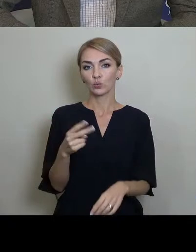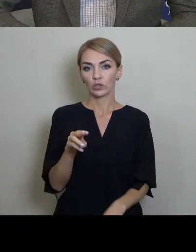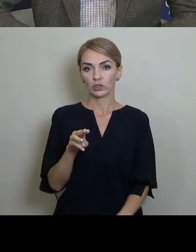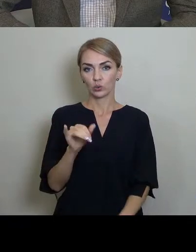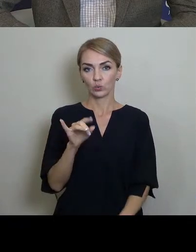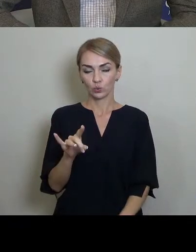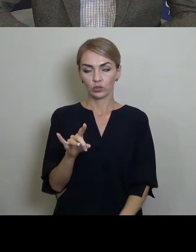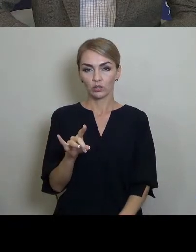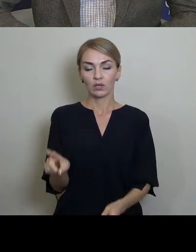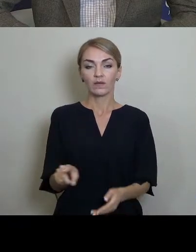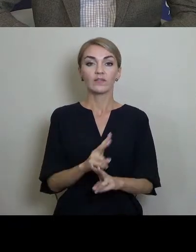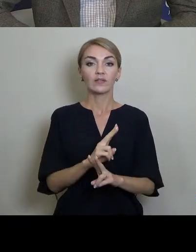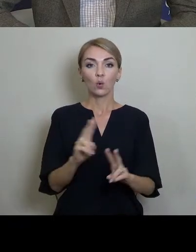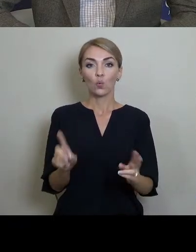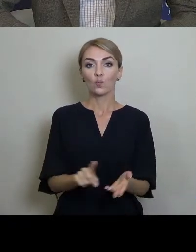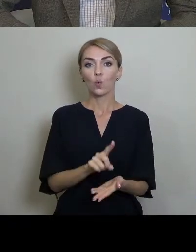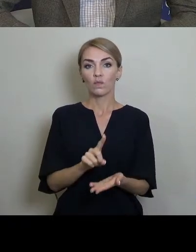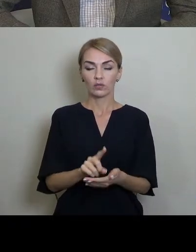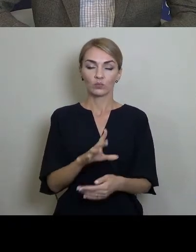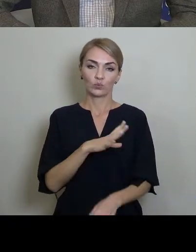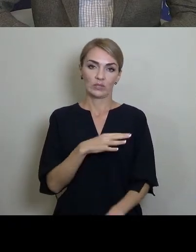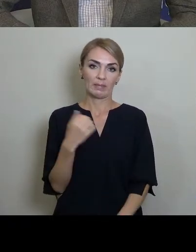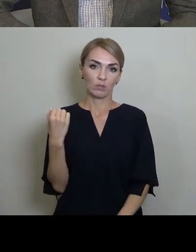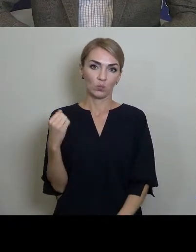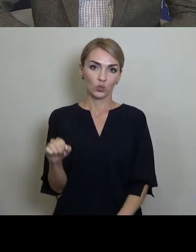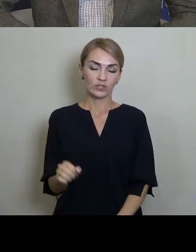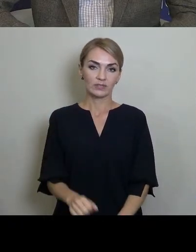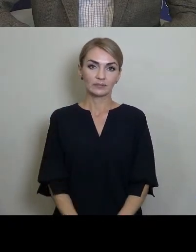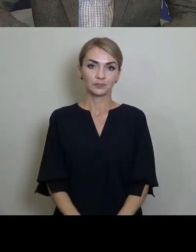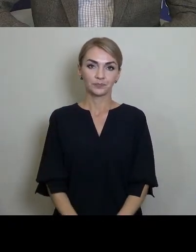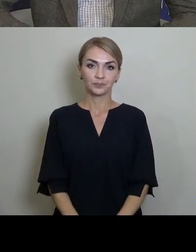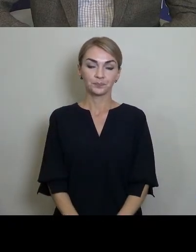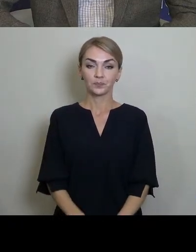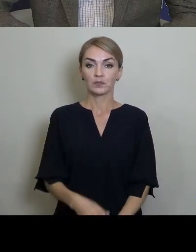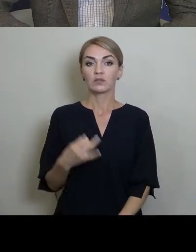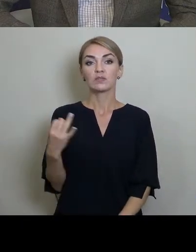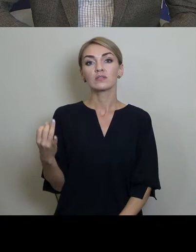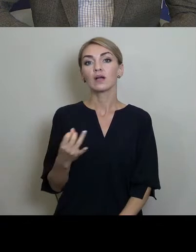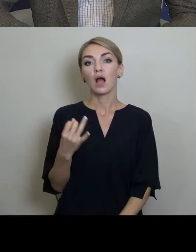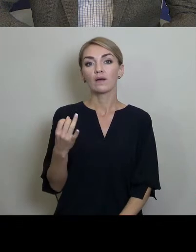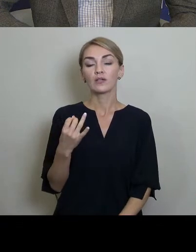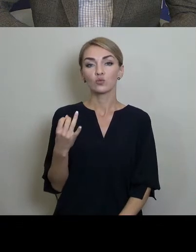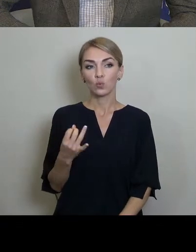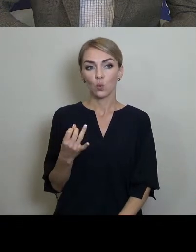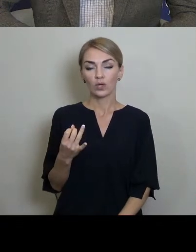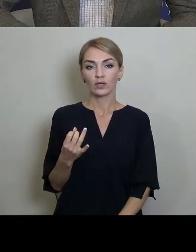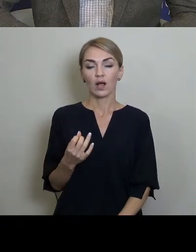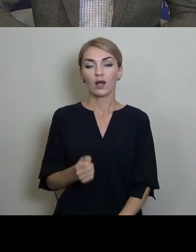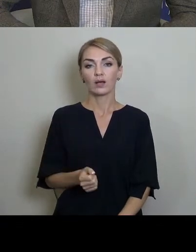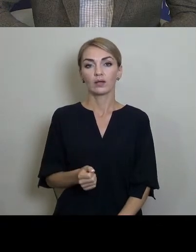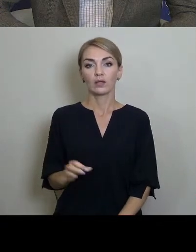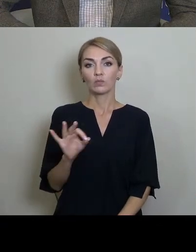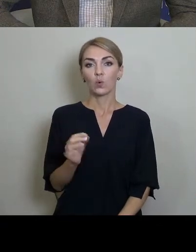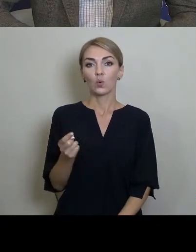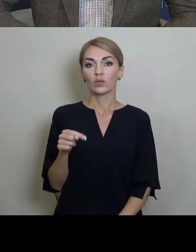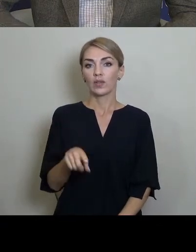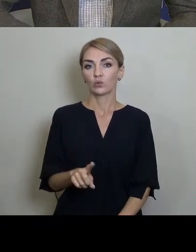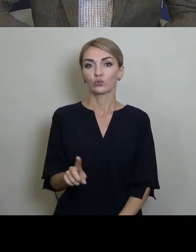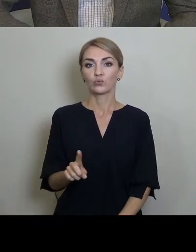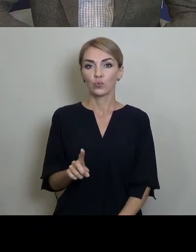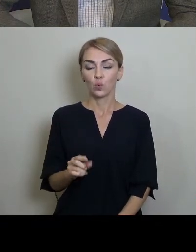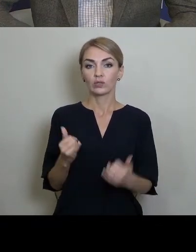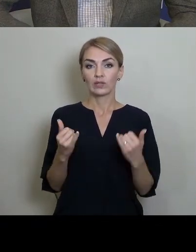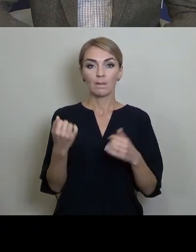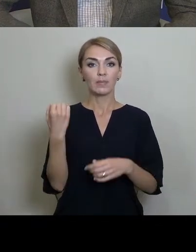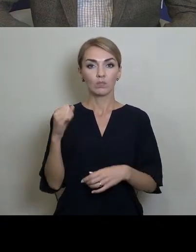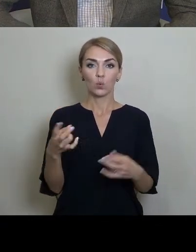the so-called second round, where we establish the winner. An interesting story is about